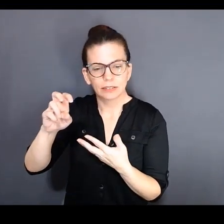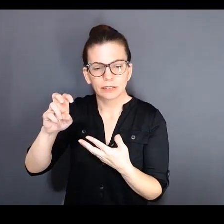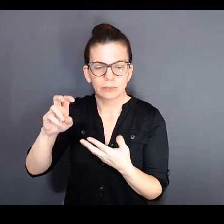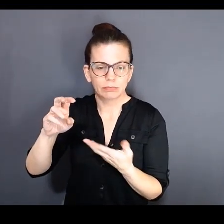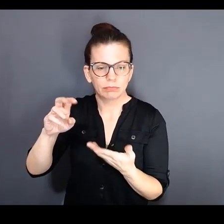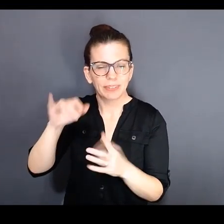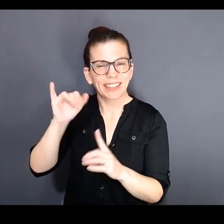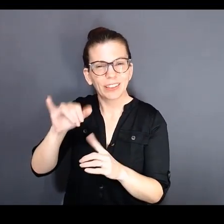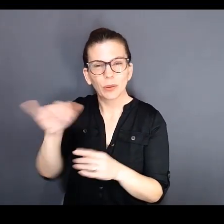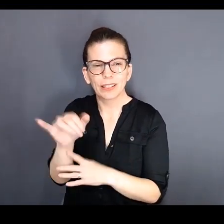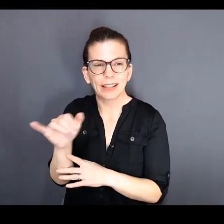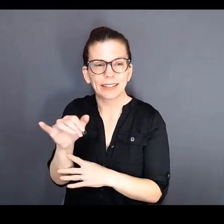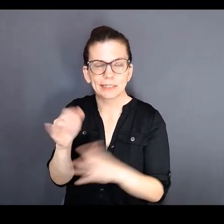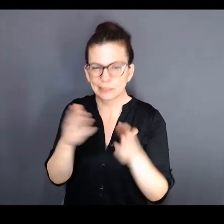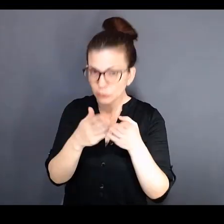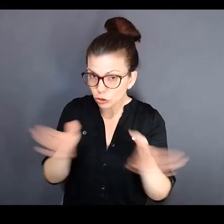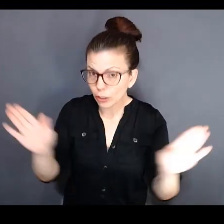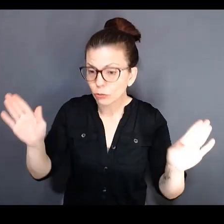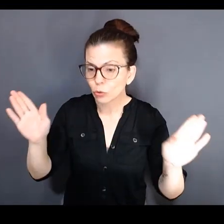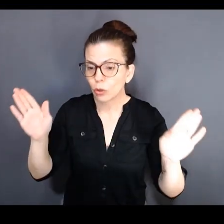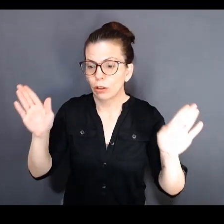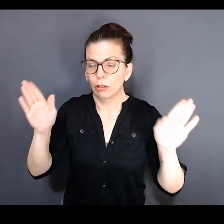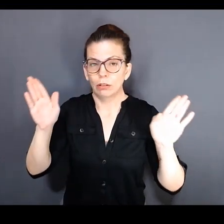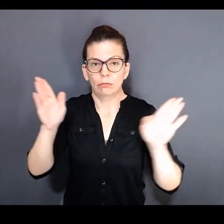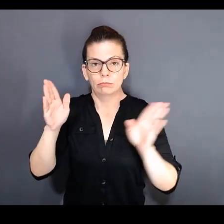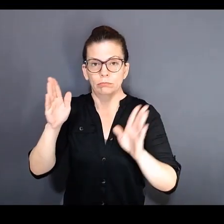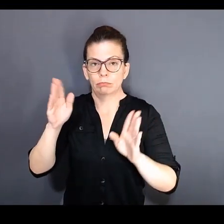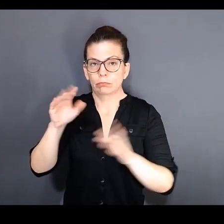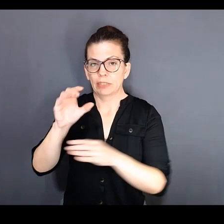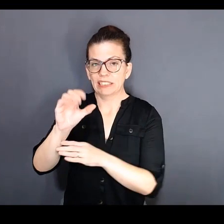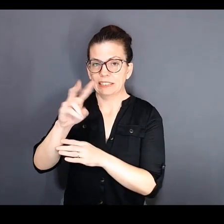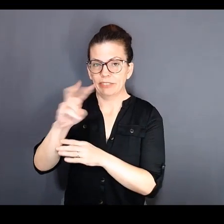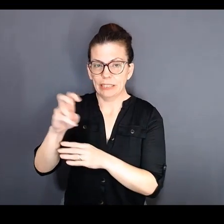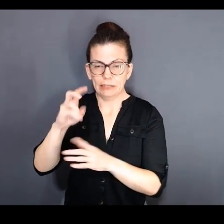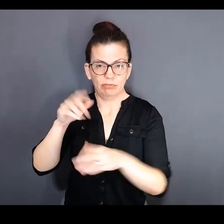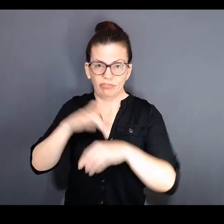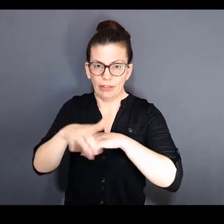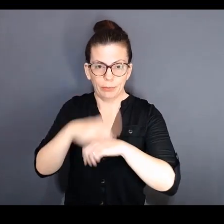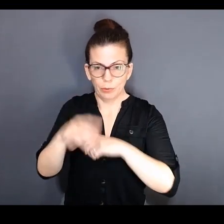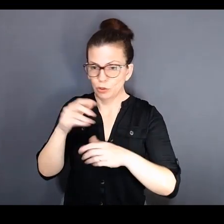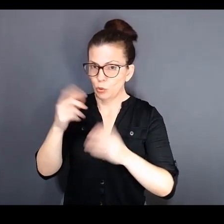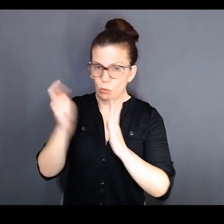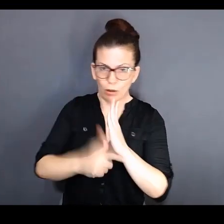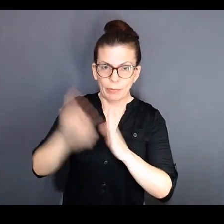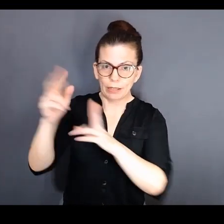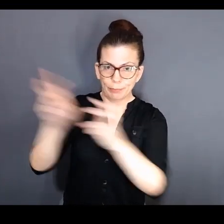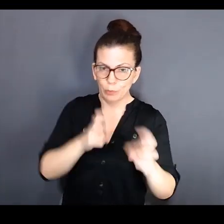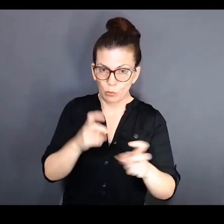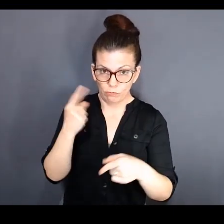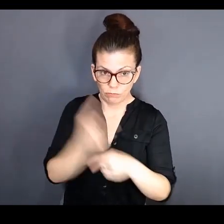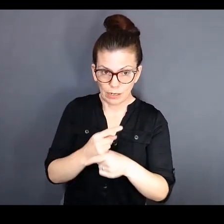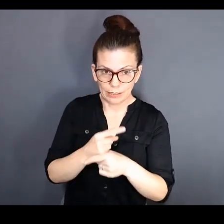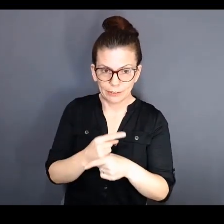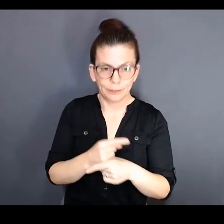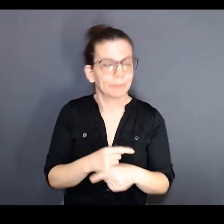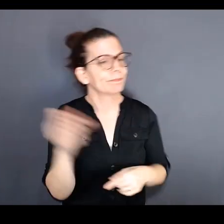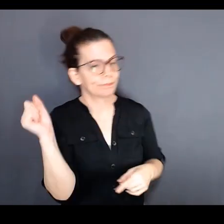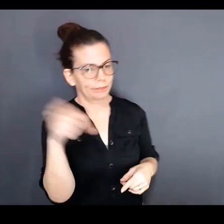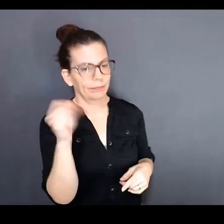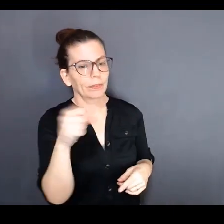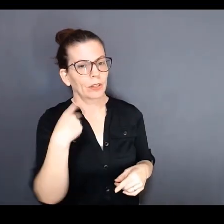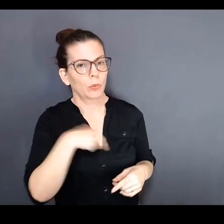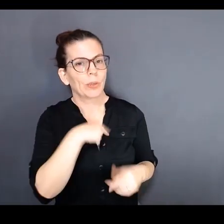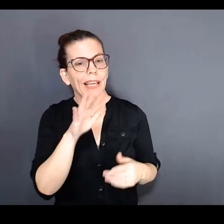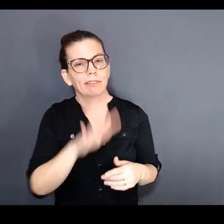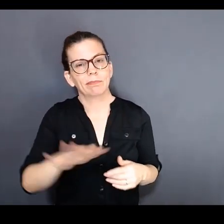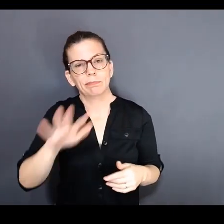scannings and CVEs, so these are just like general public facing CVEs that are available. So you automatically pull those